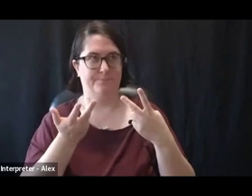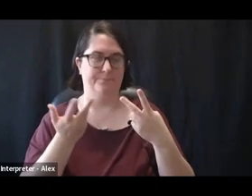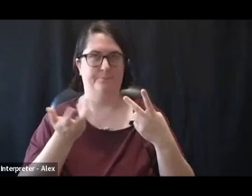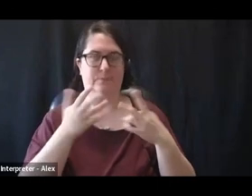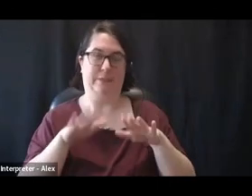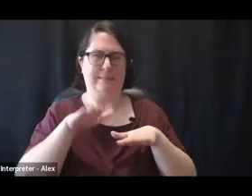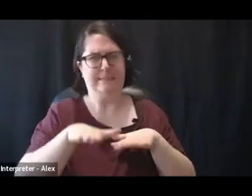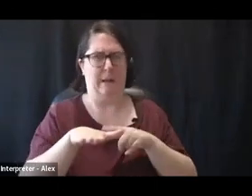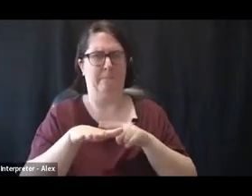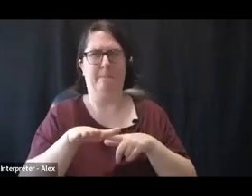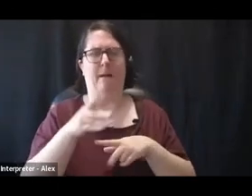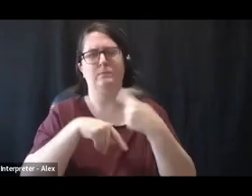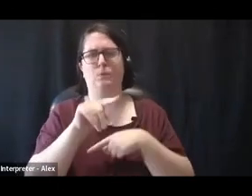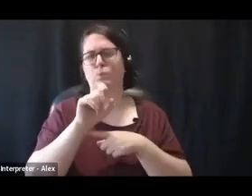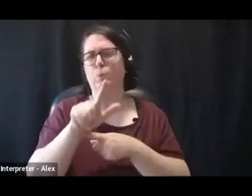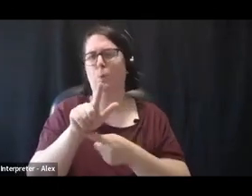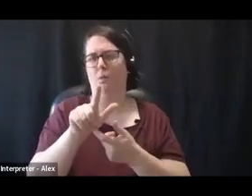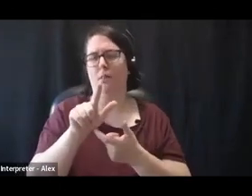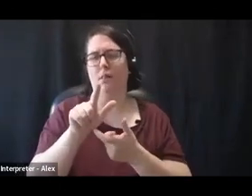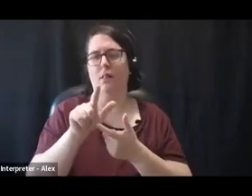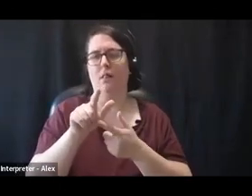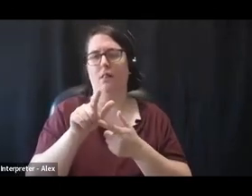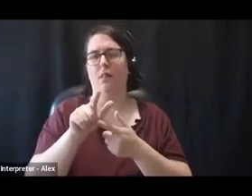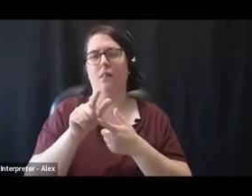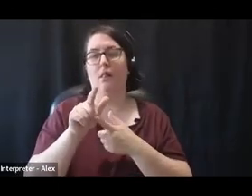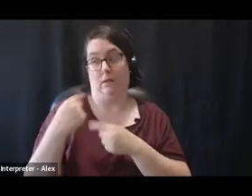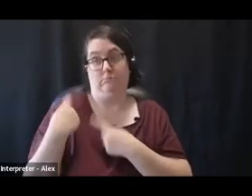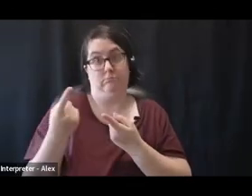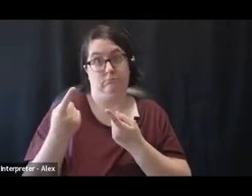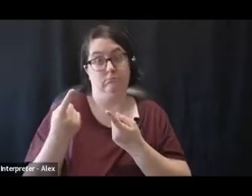Another kind of tool that we used post-pandemic,